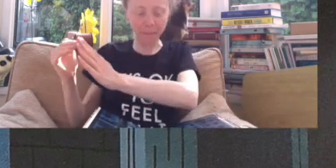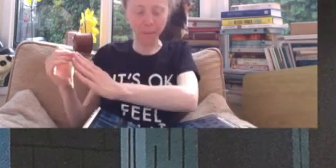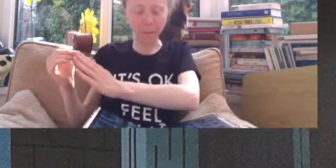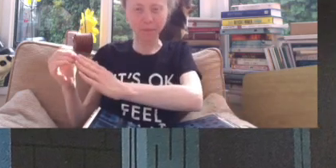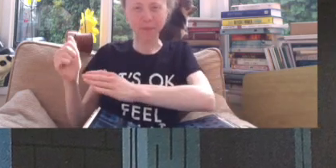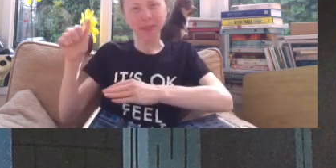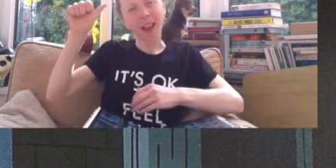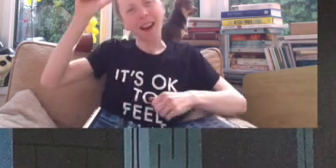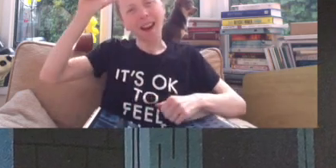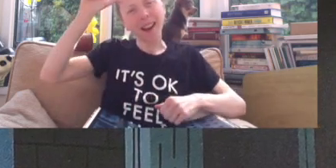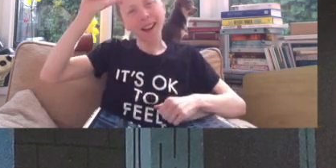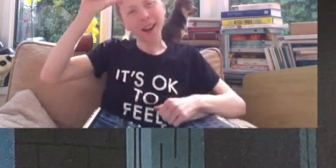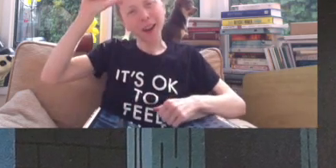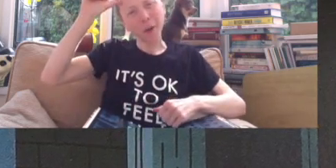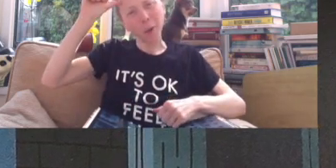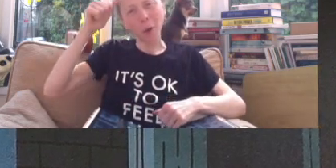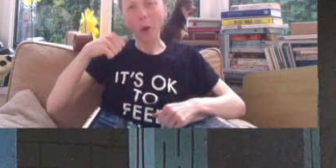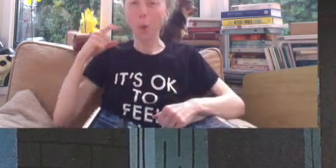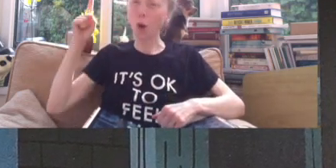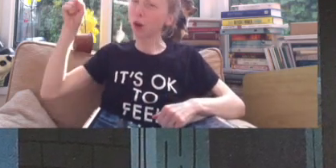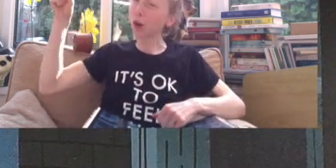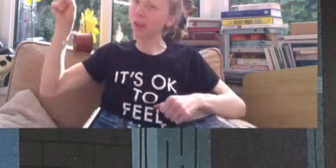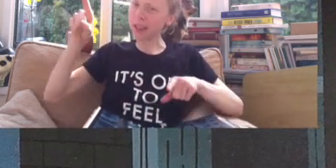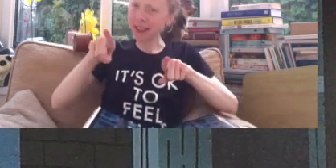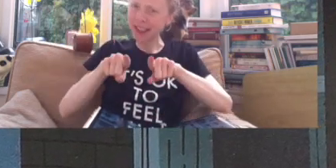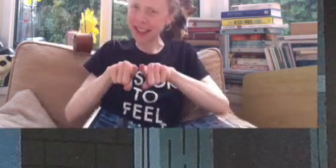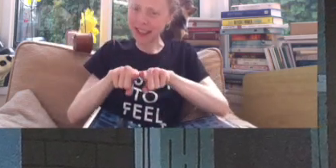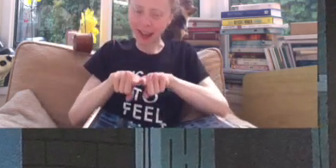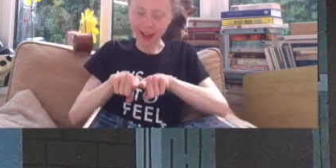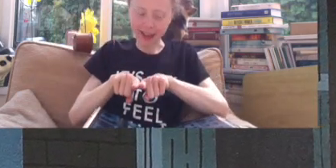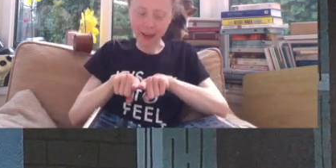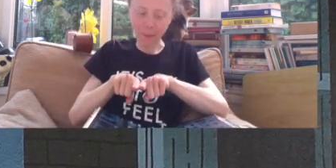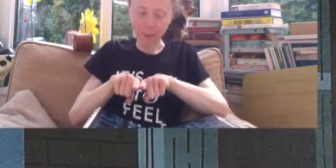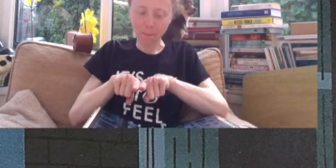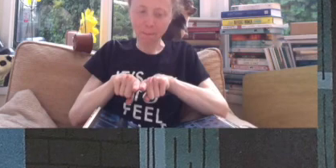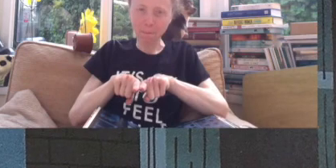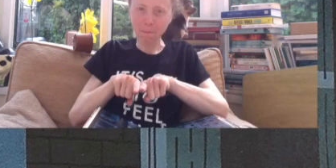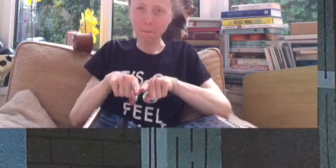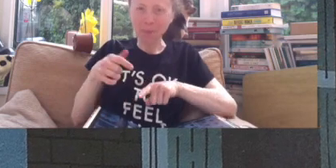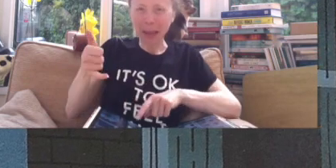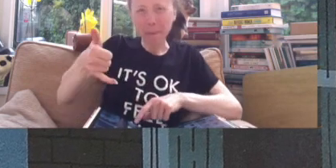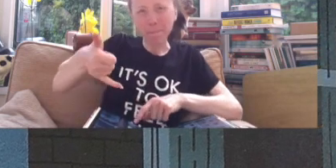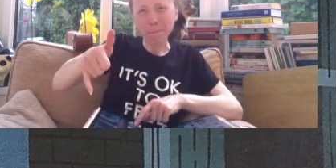city. I know what God is like.